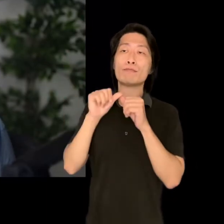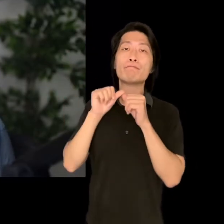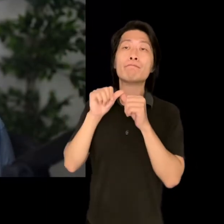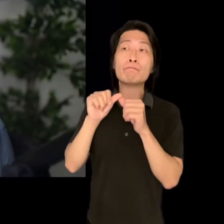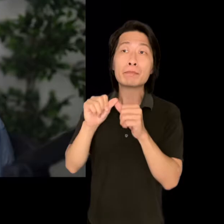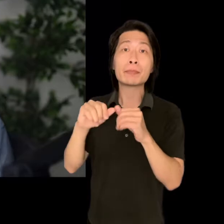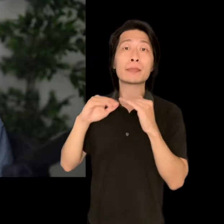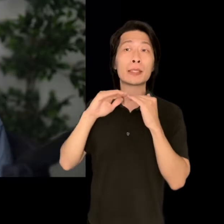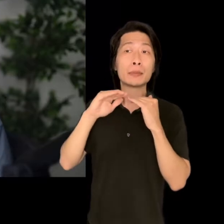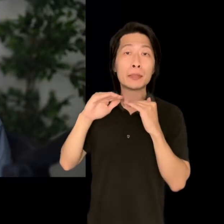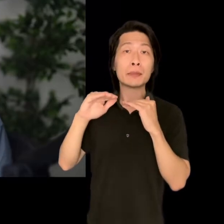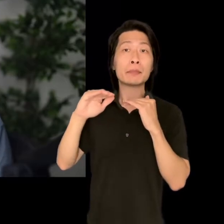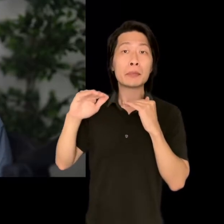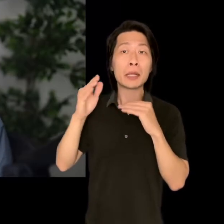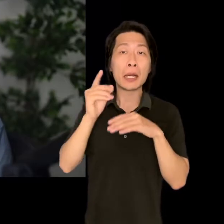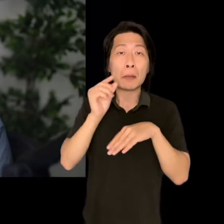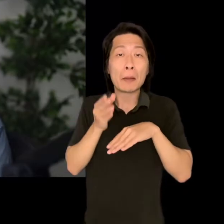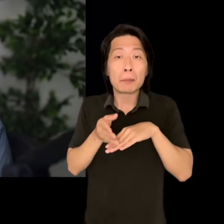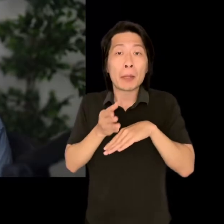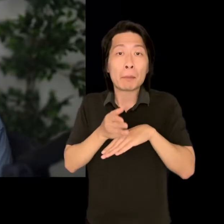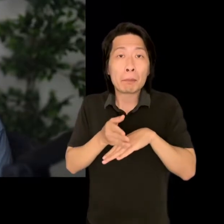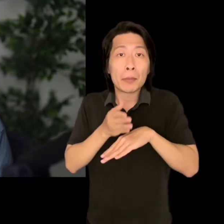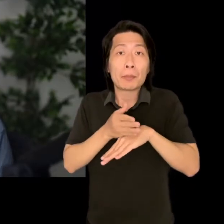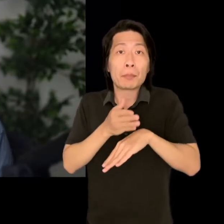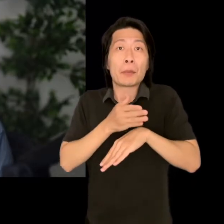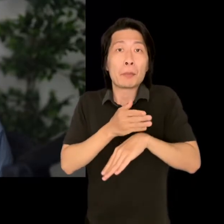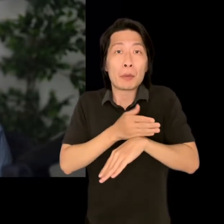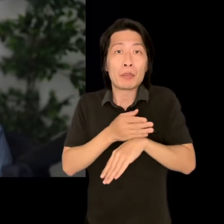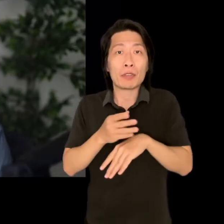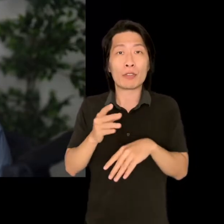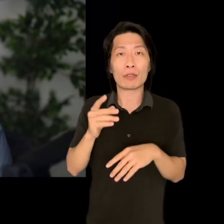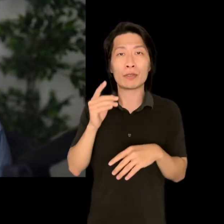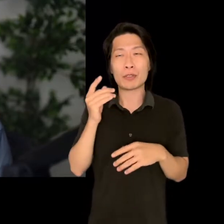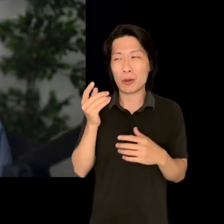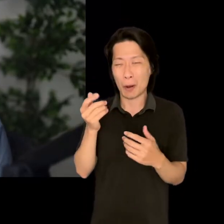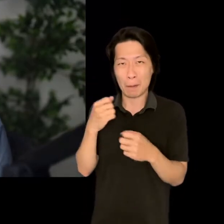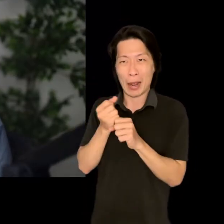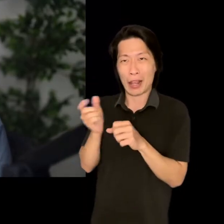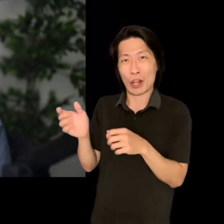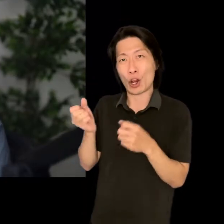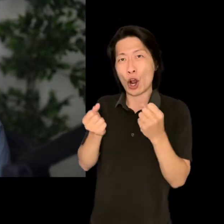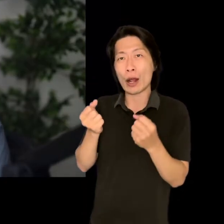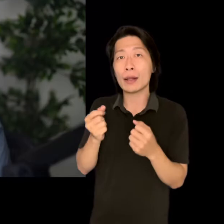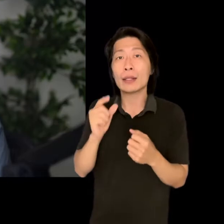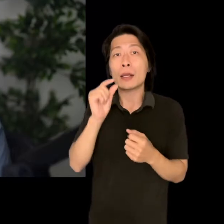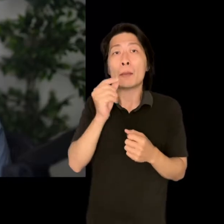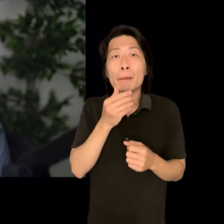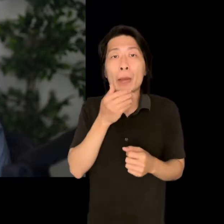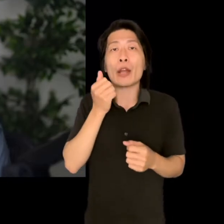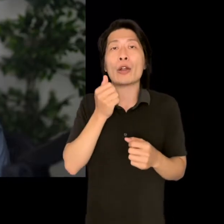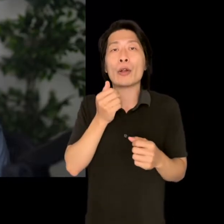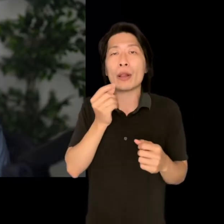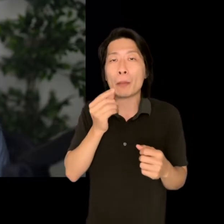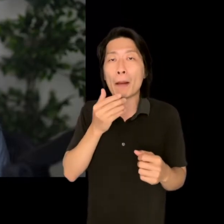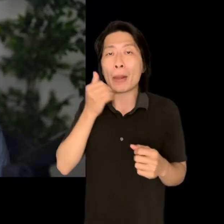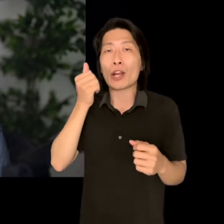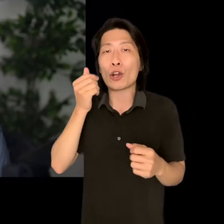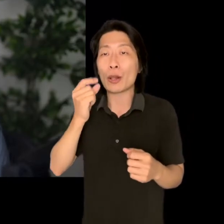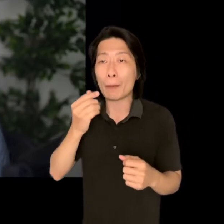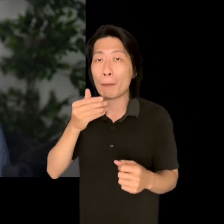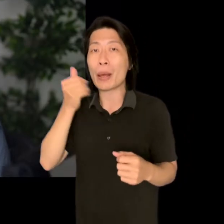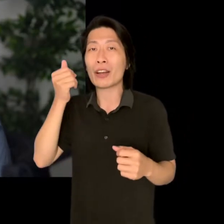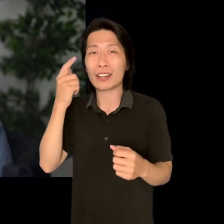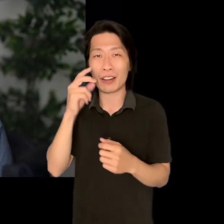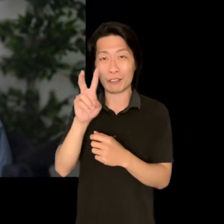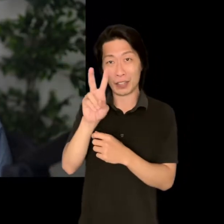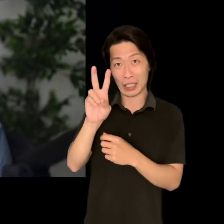sustainer. They're just taking incremental, tiny, minor improvements, right, to barely make their cars marginally better. Like if you